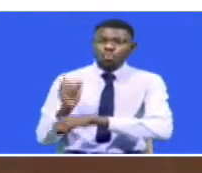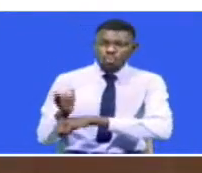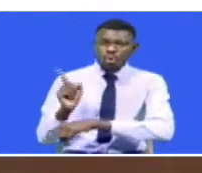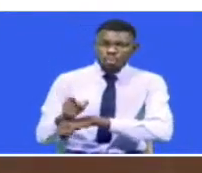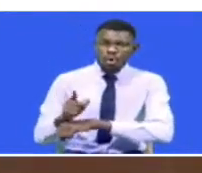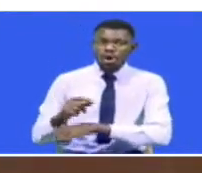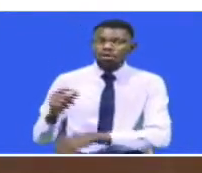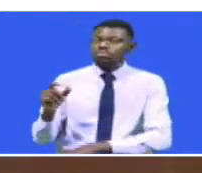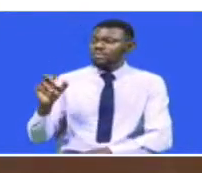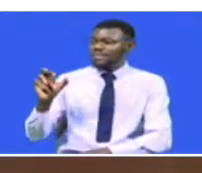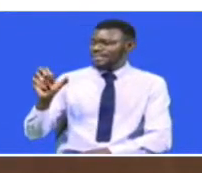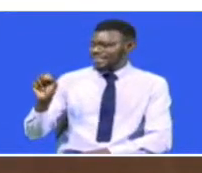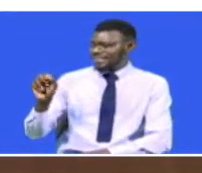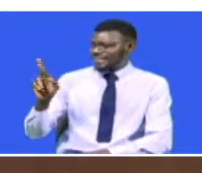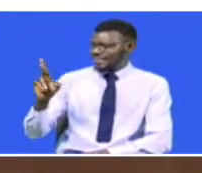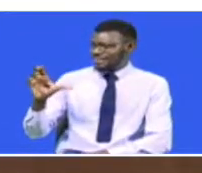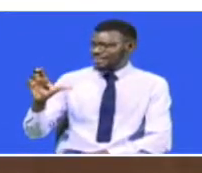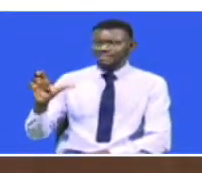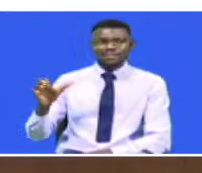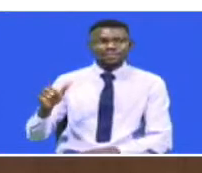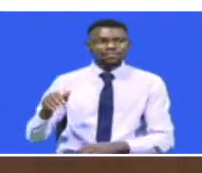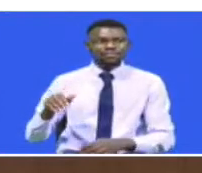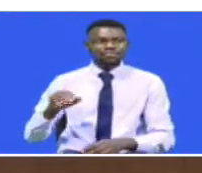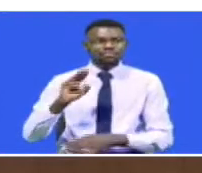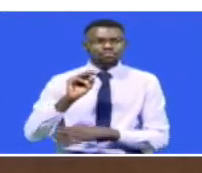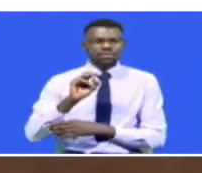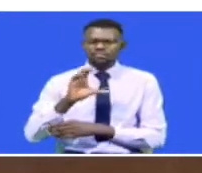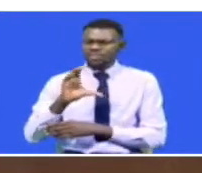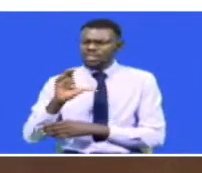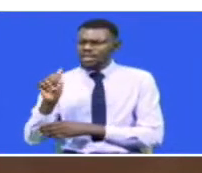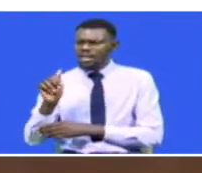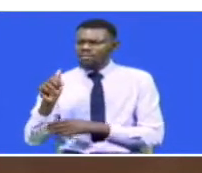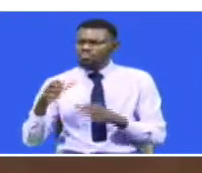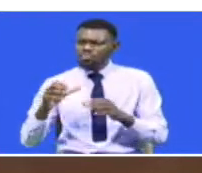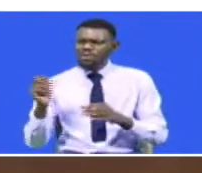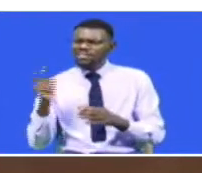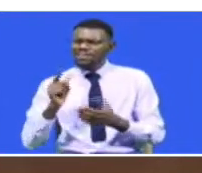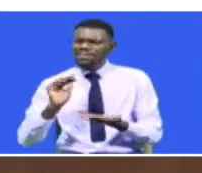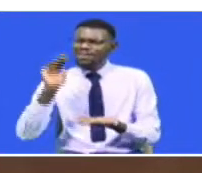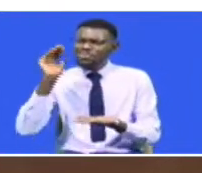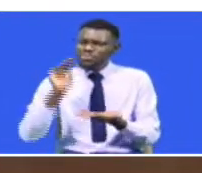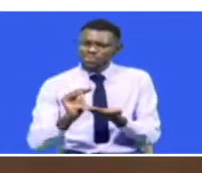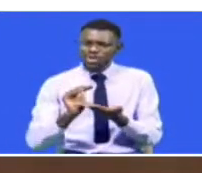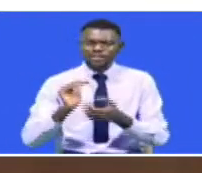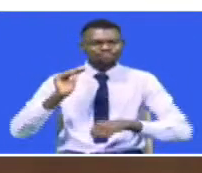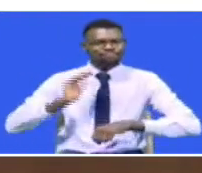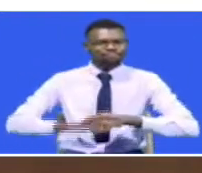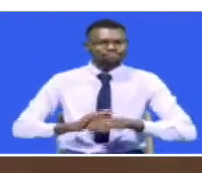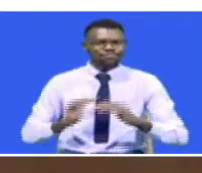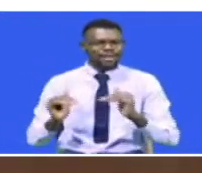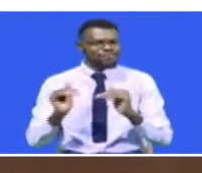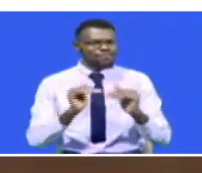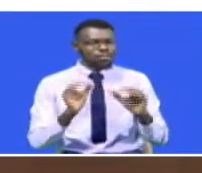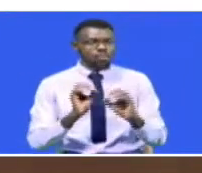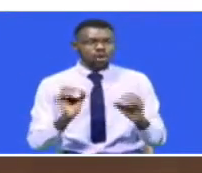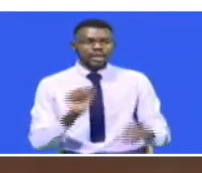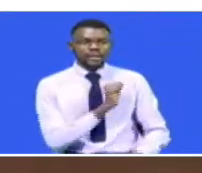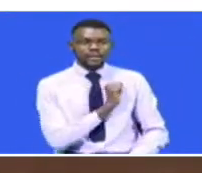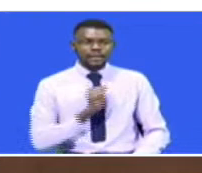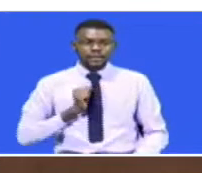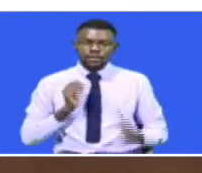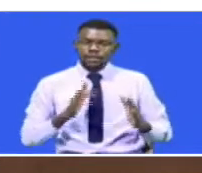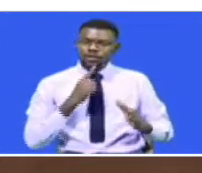slashing salaries for members of the county assemblies, terming such a move unfair. The senators vowed to stand firm to